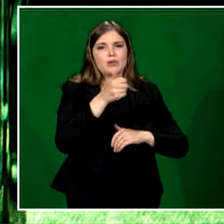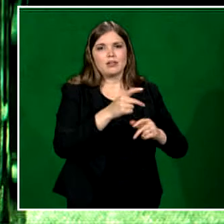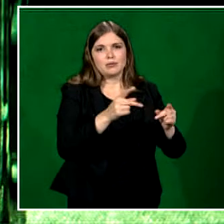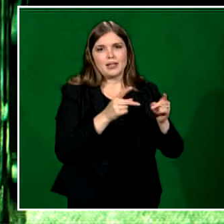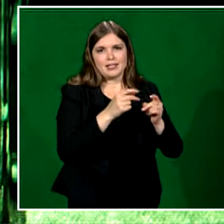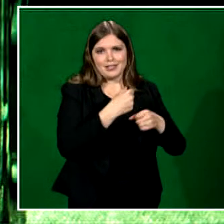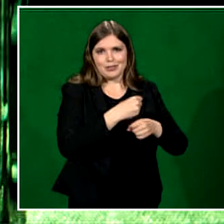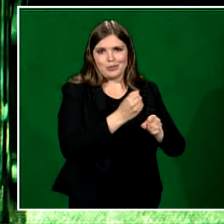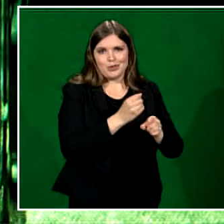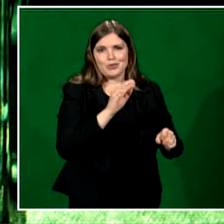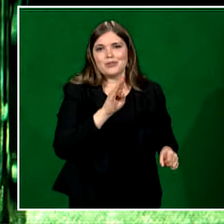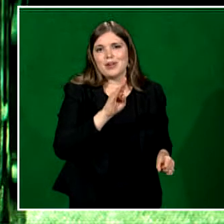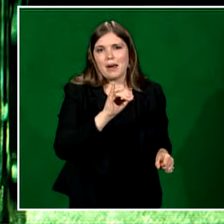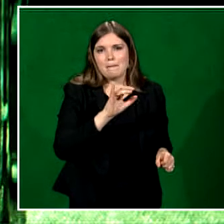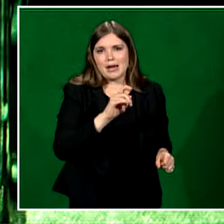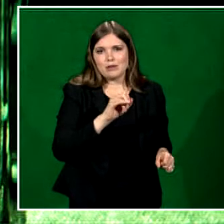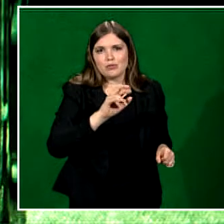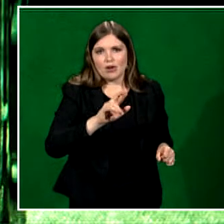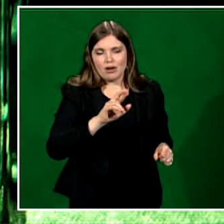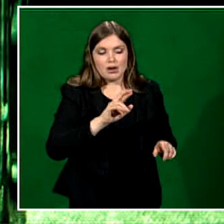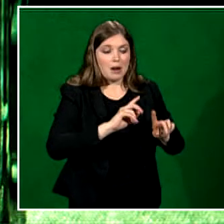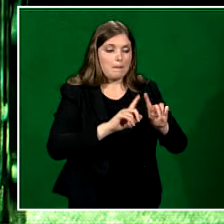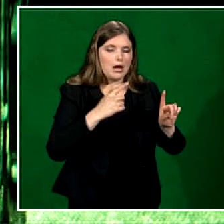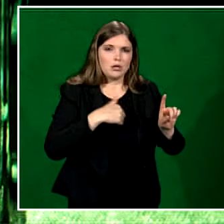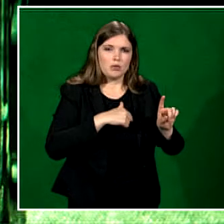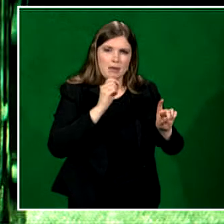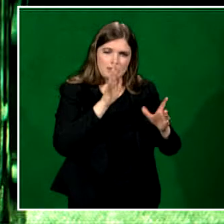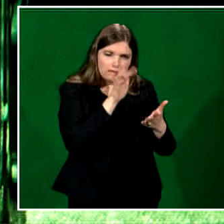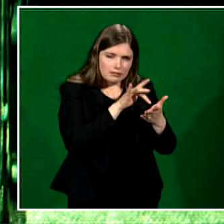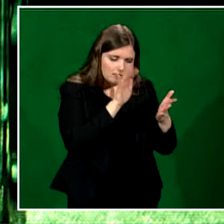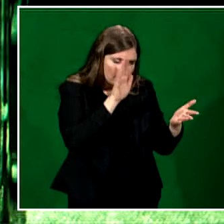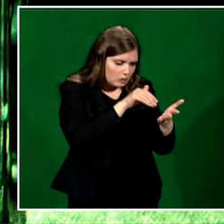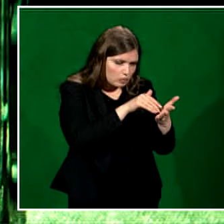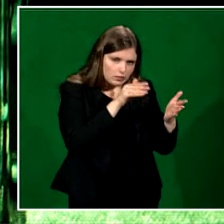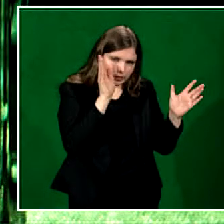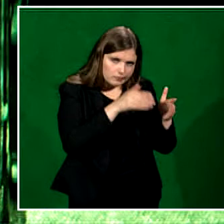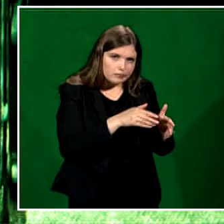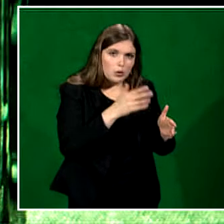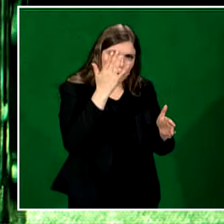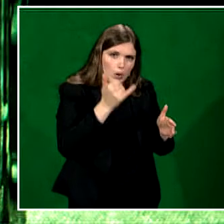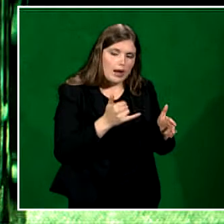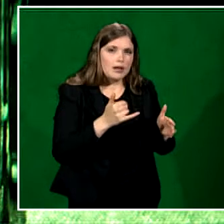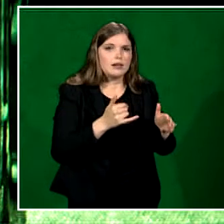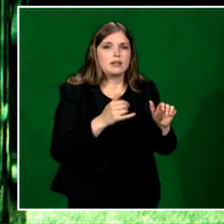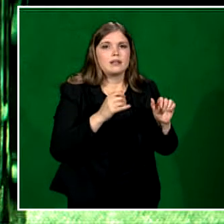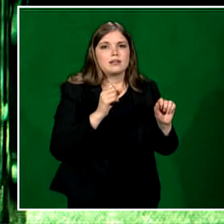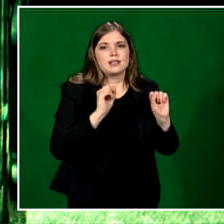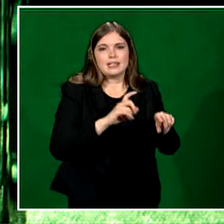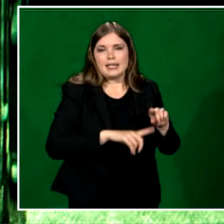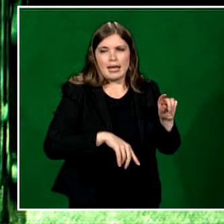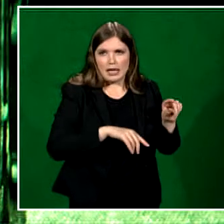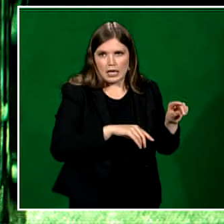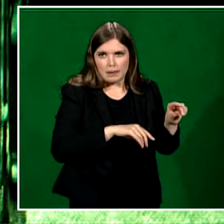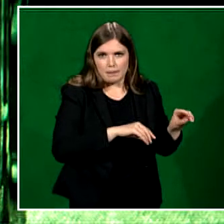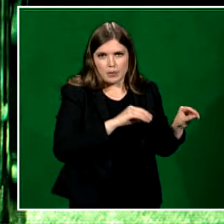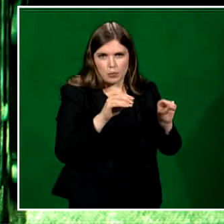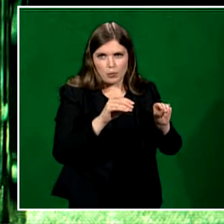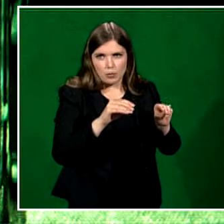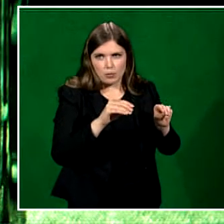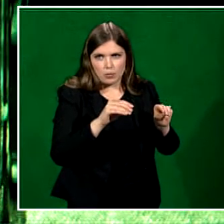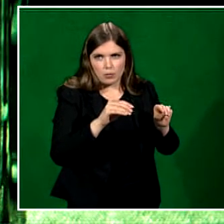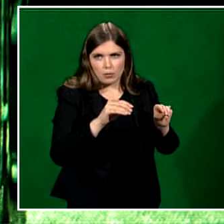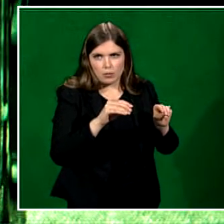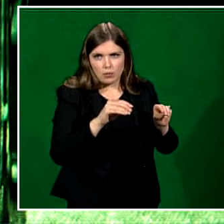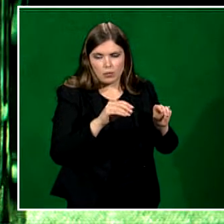larger quantity, we have to centralize it because it can't be moved to one place to other. And this may increase the